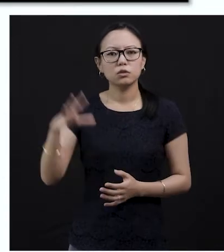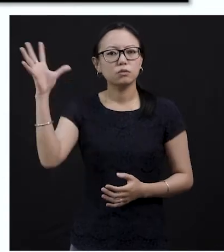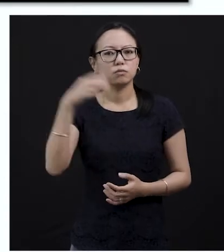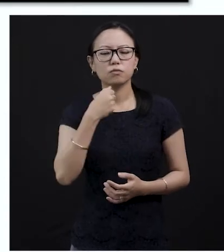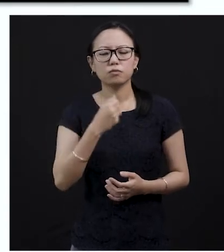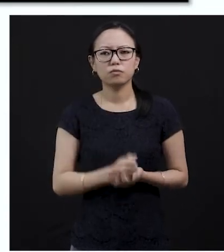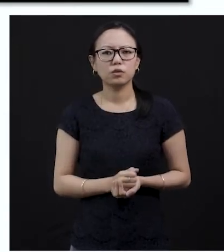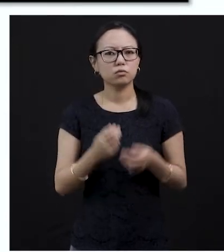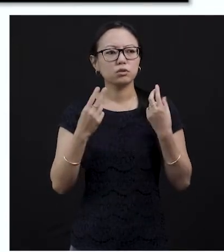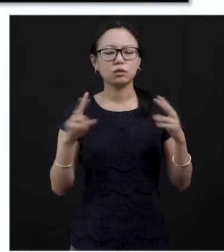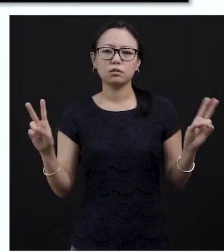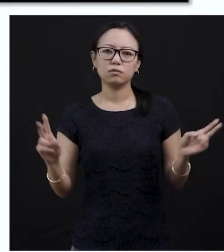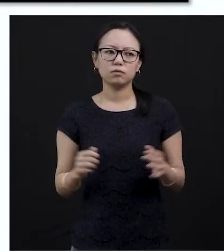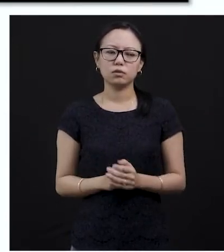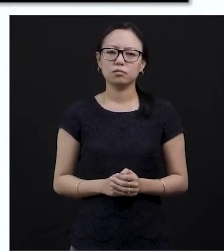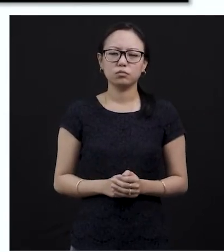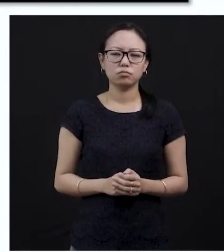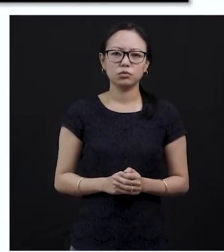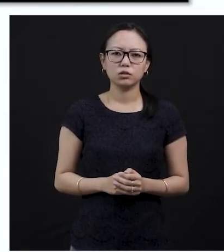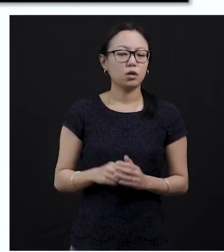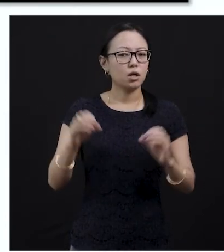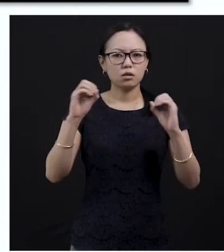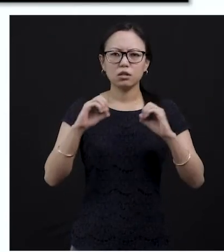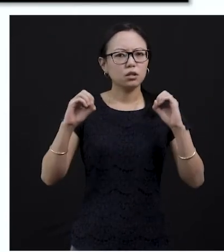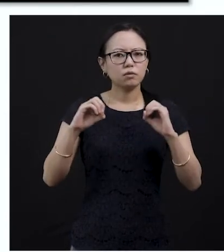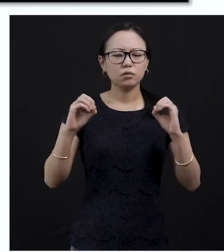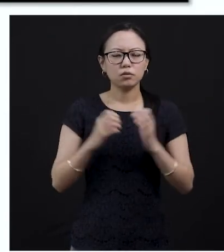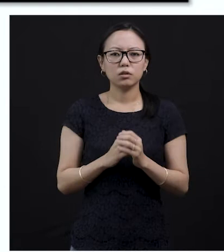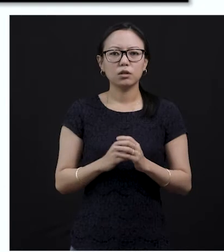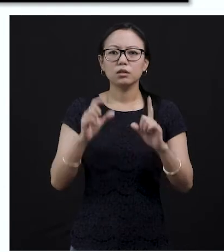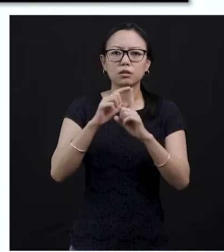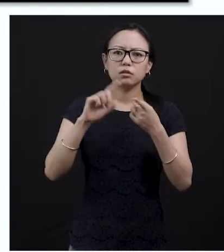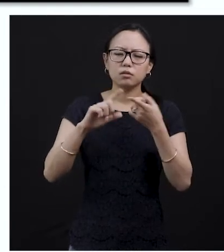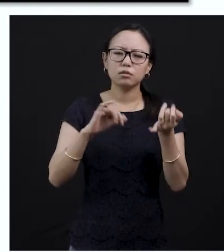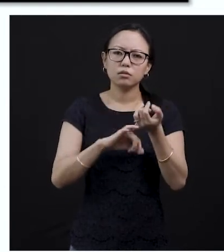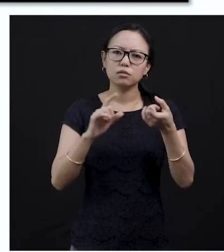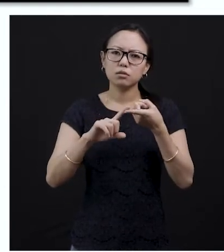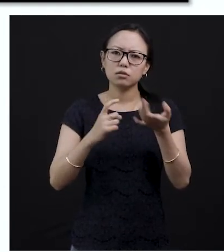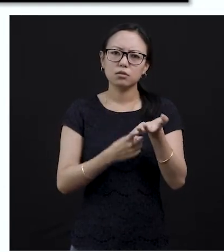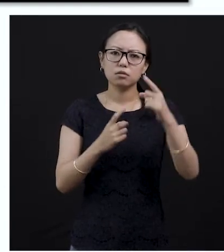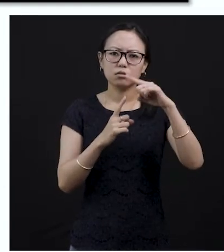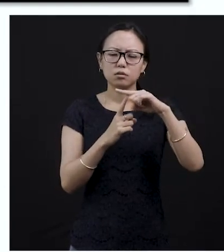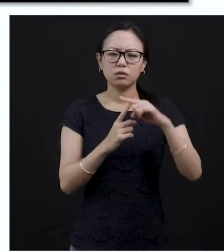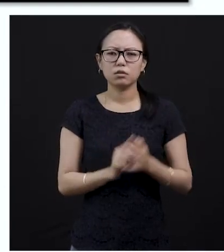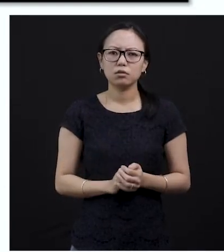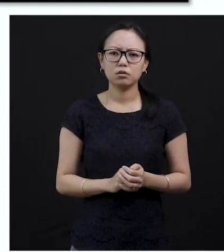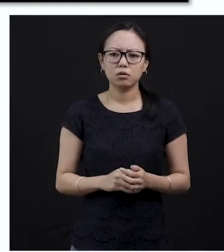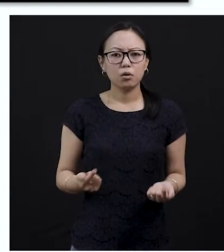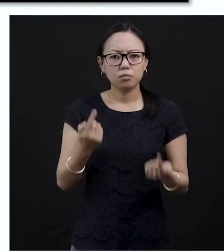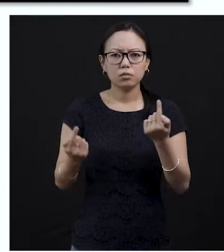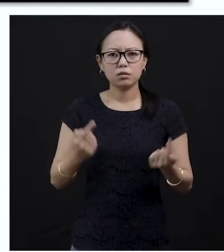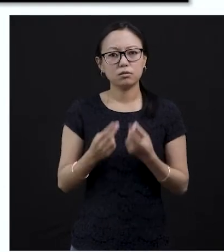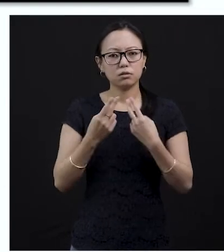they don't have leaves, or why they don't have the big trunks like in the forest. Here, leaves